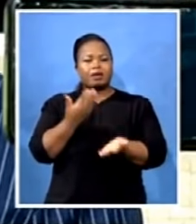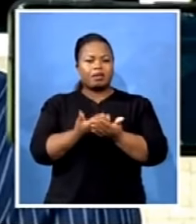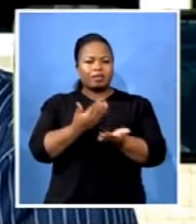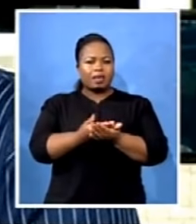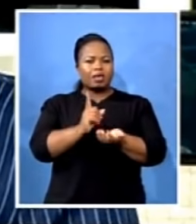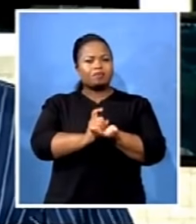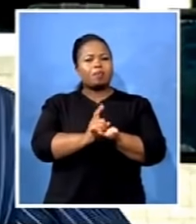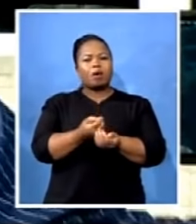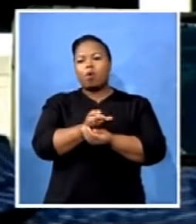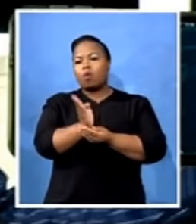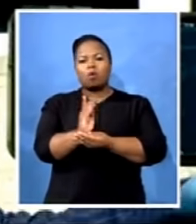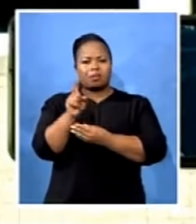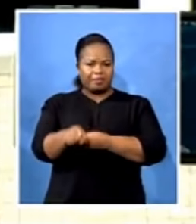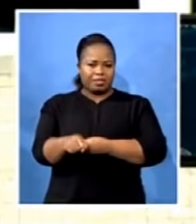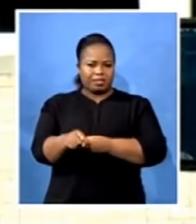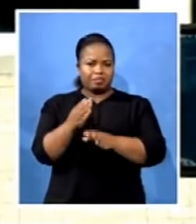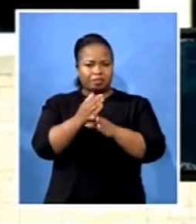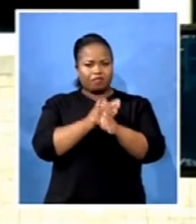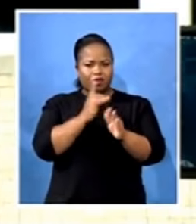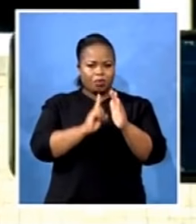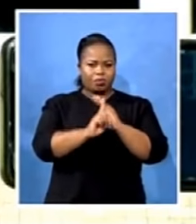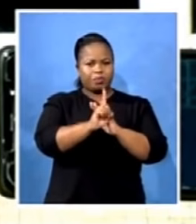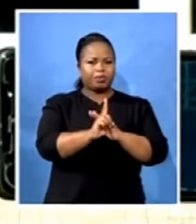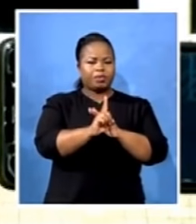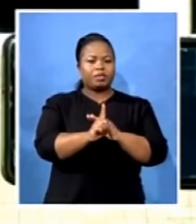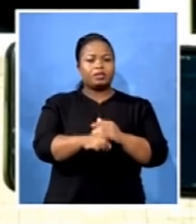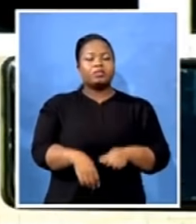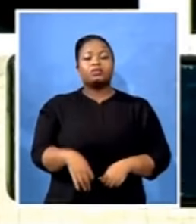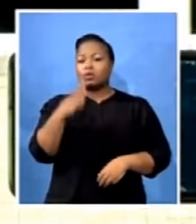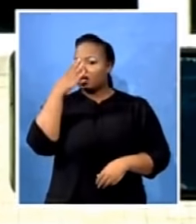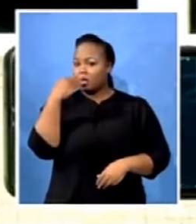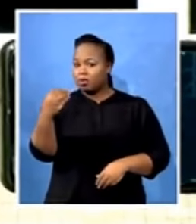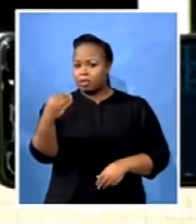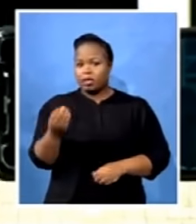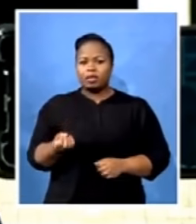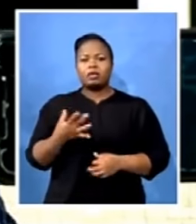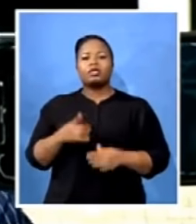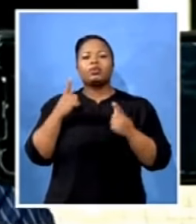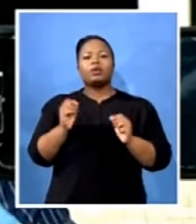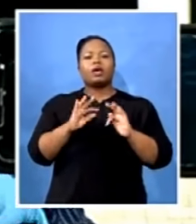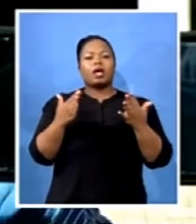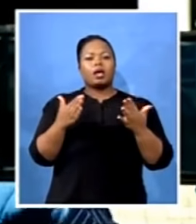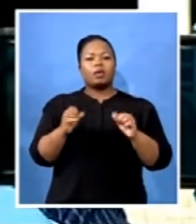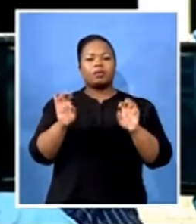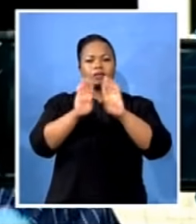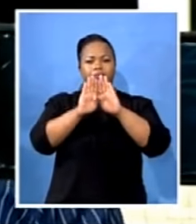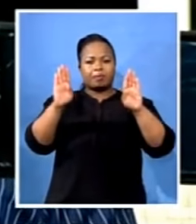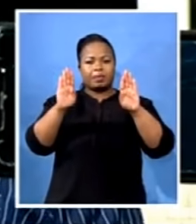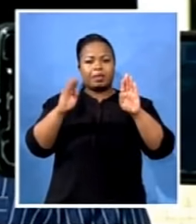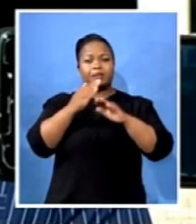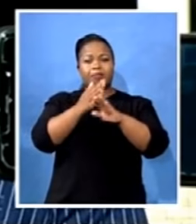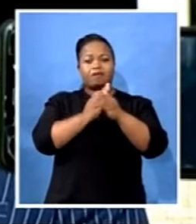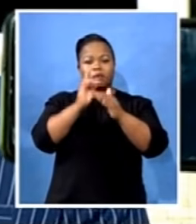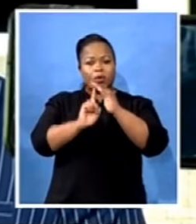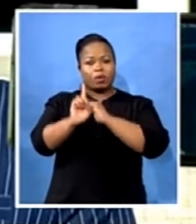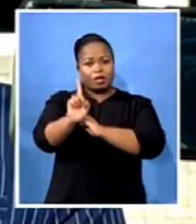give them the sanitize. In Gautrain, they do it through the booth. Before you even enter, you get